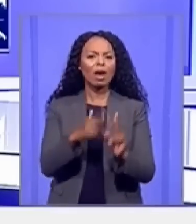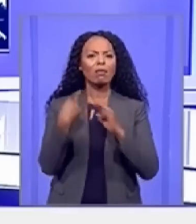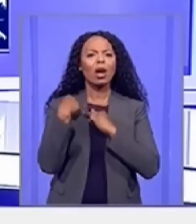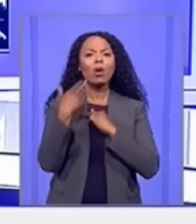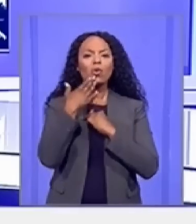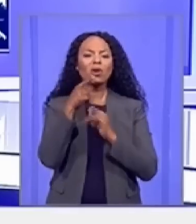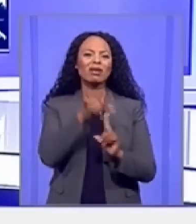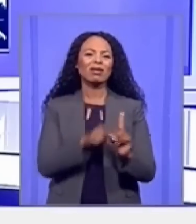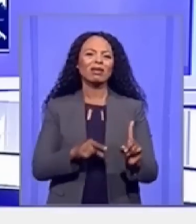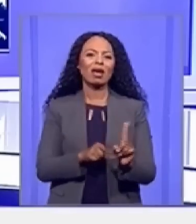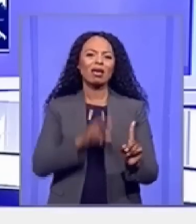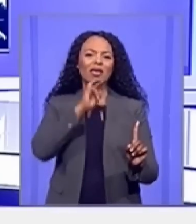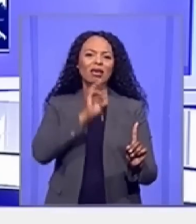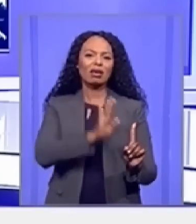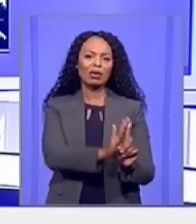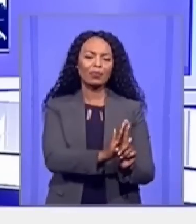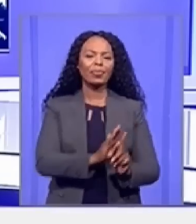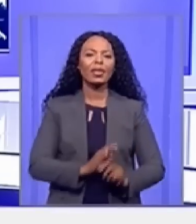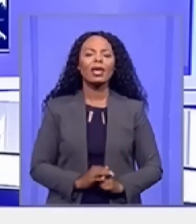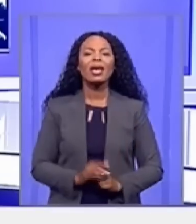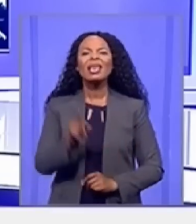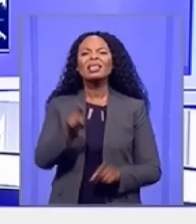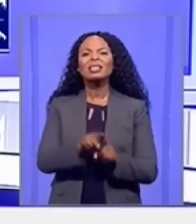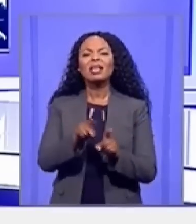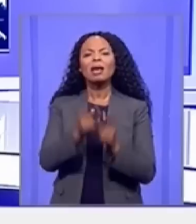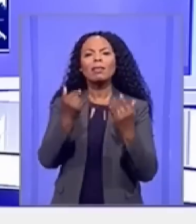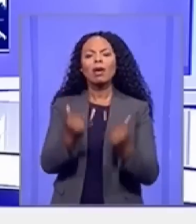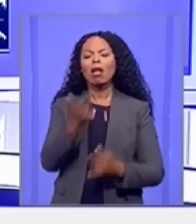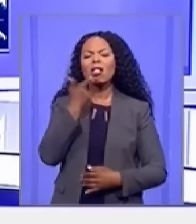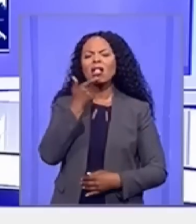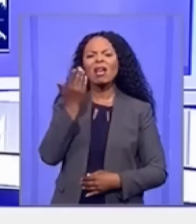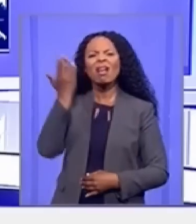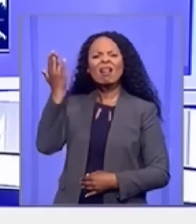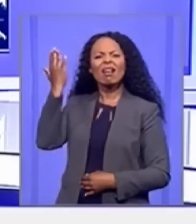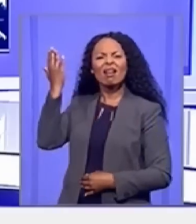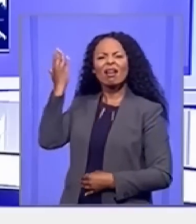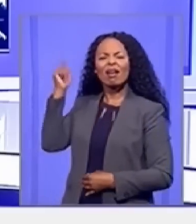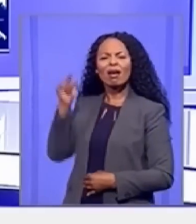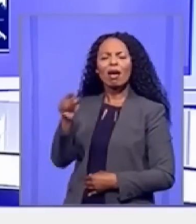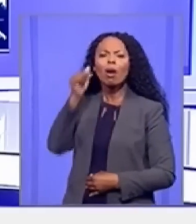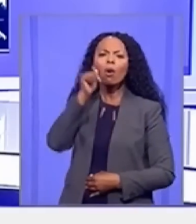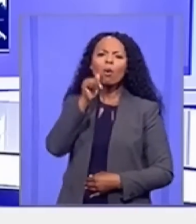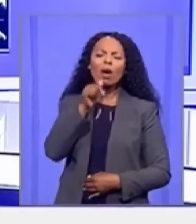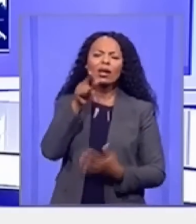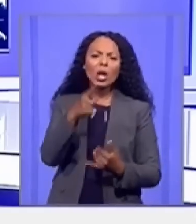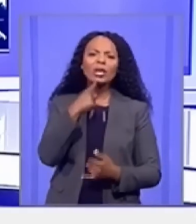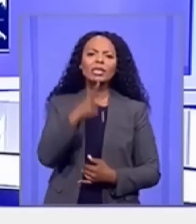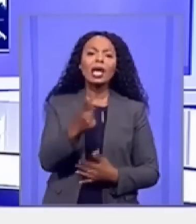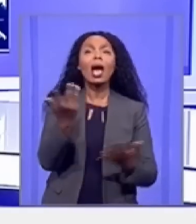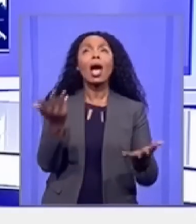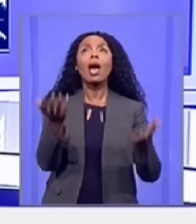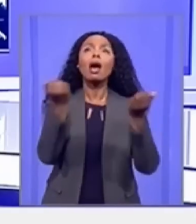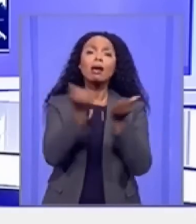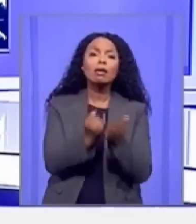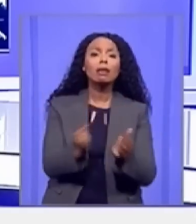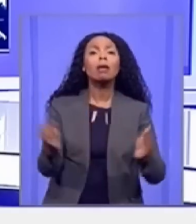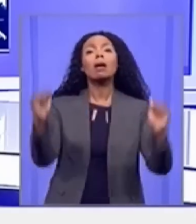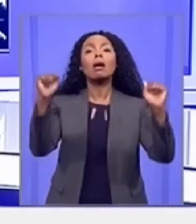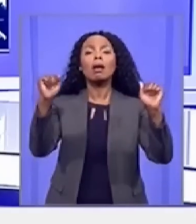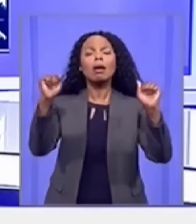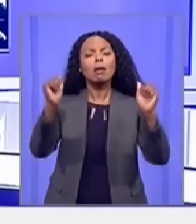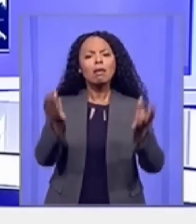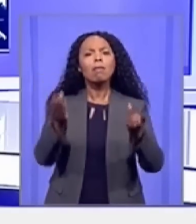wa sheba hore e ka tsana le maoba ha re fihla mo re reng jwale democracy e ya fihla e